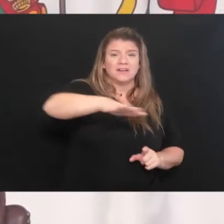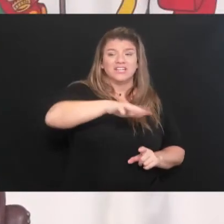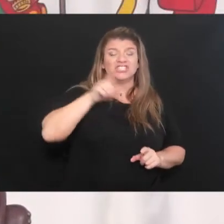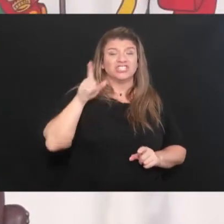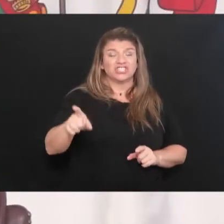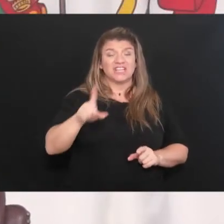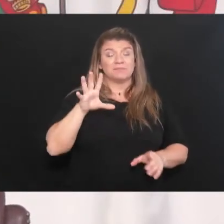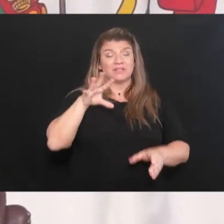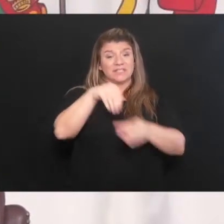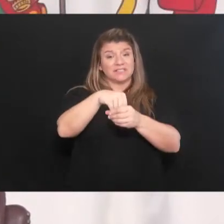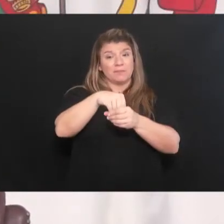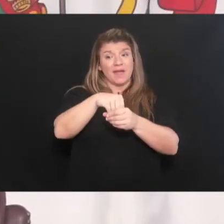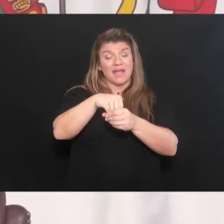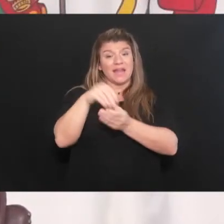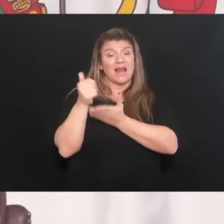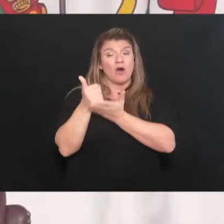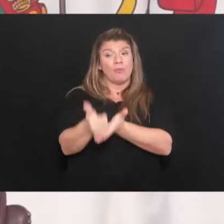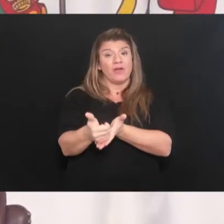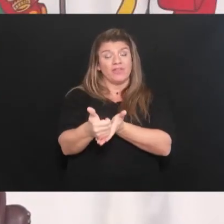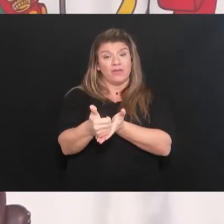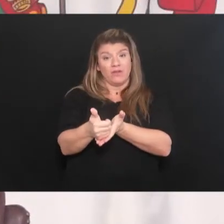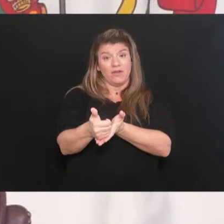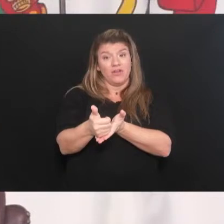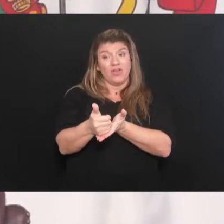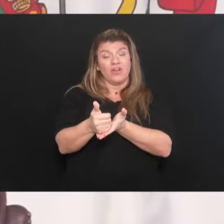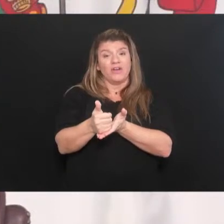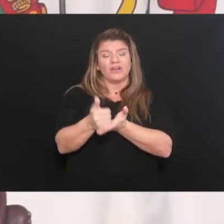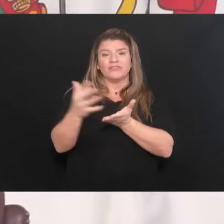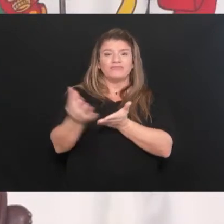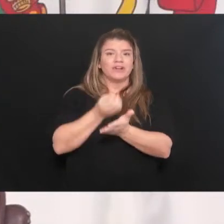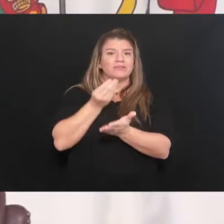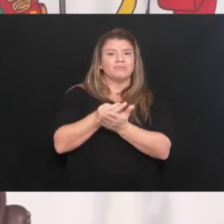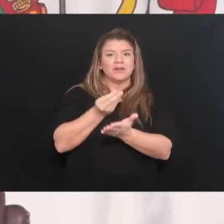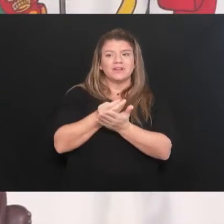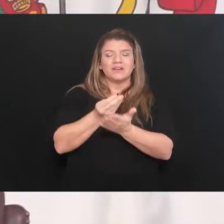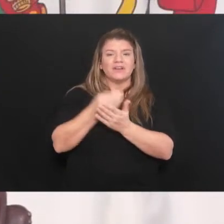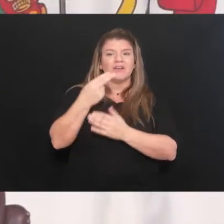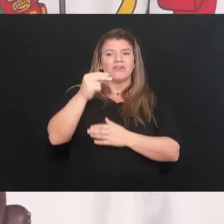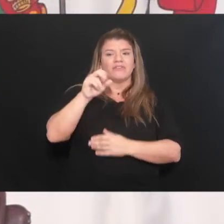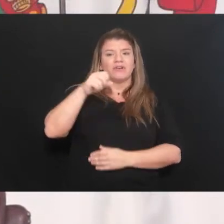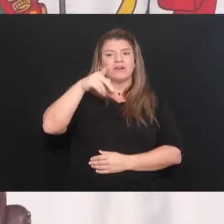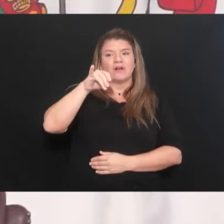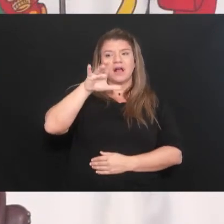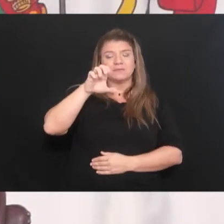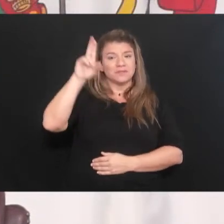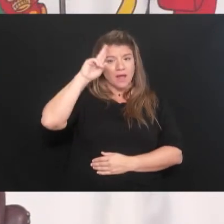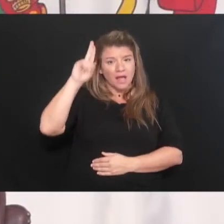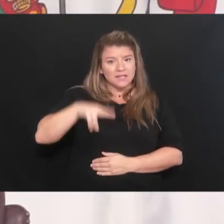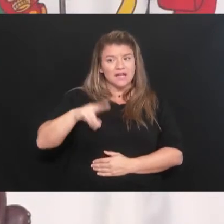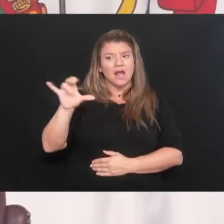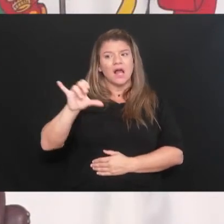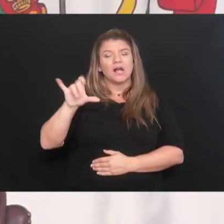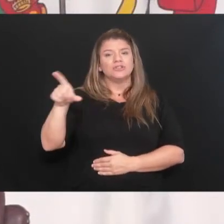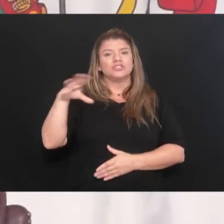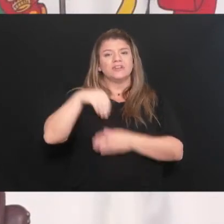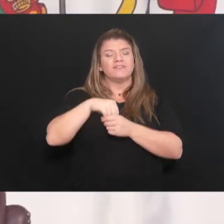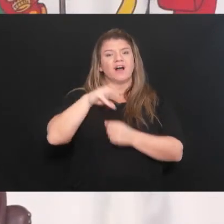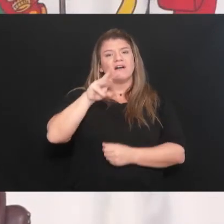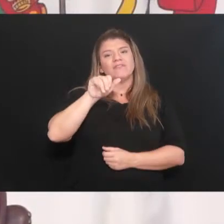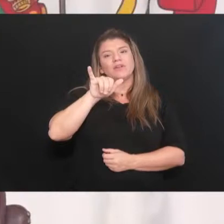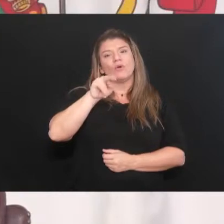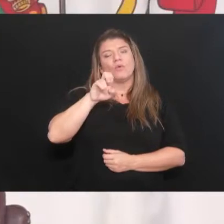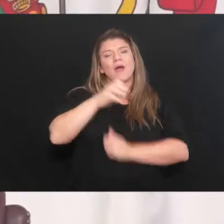has participated and helped with fundraisers for hospice in Huntington, and is also involved in the Wayne